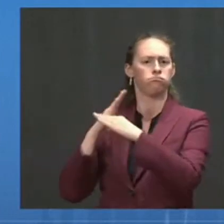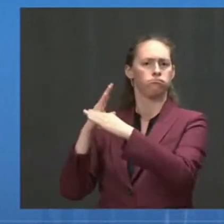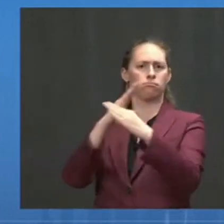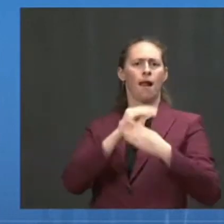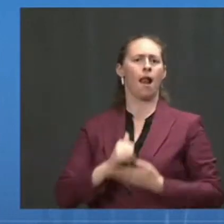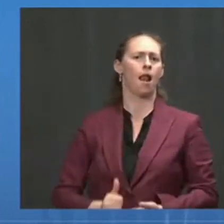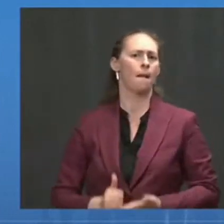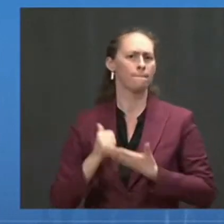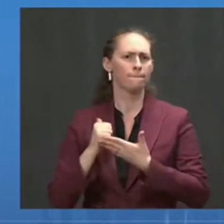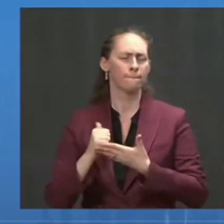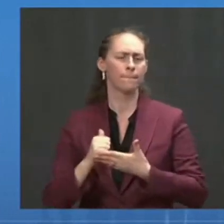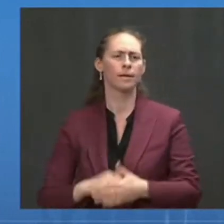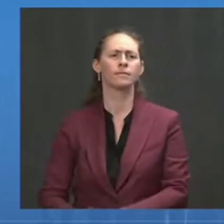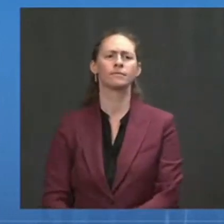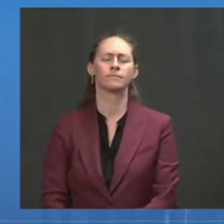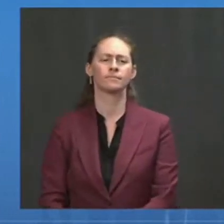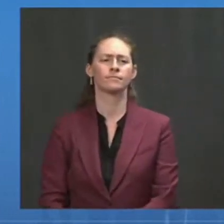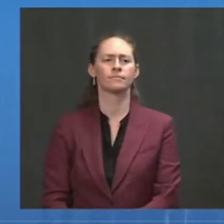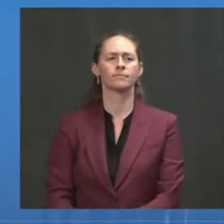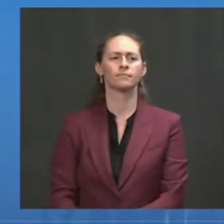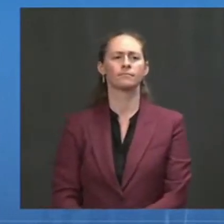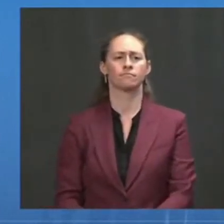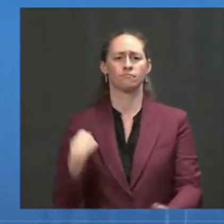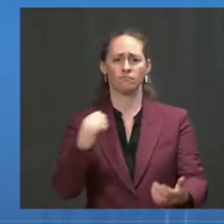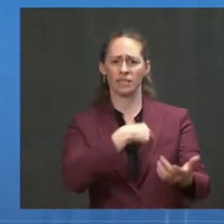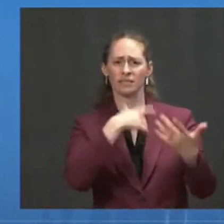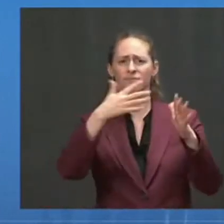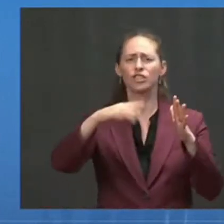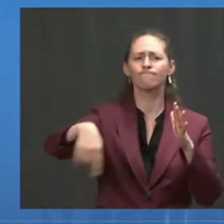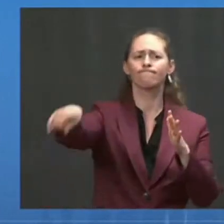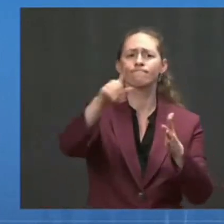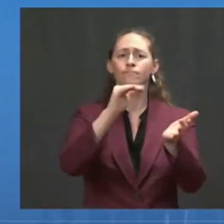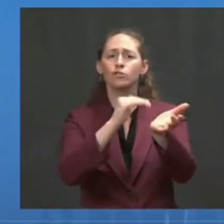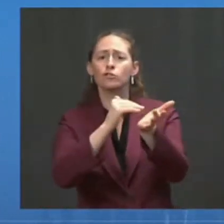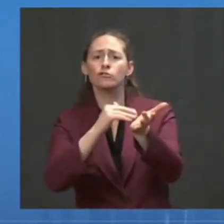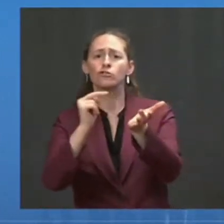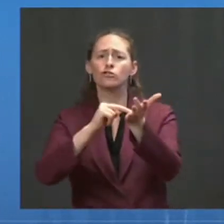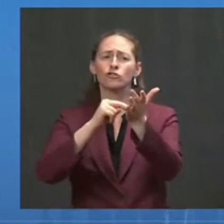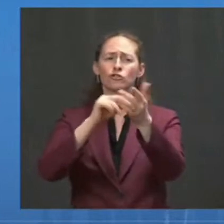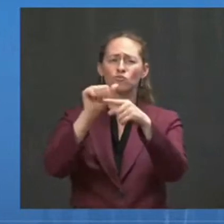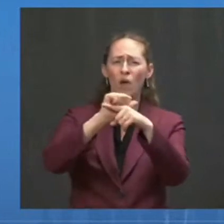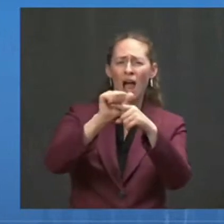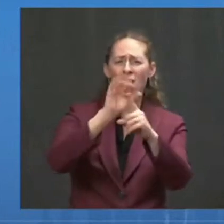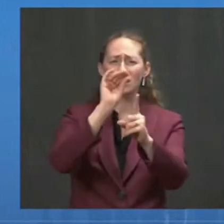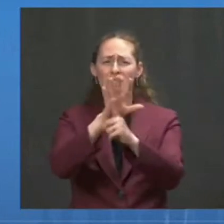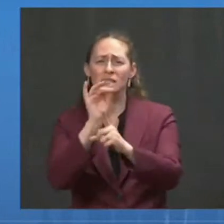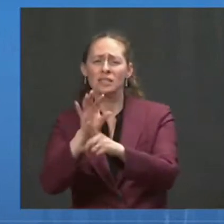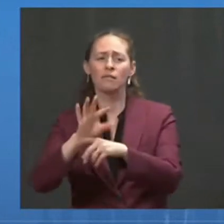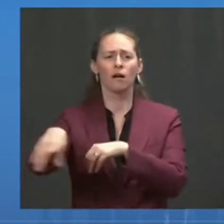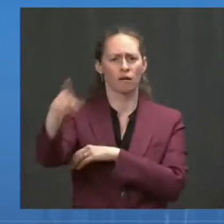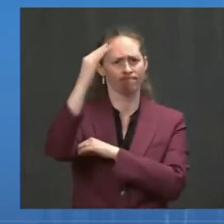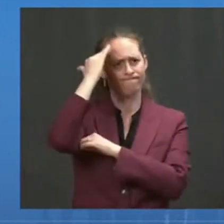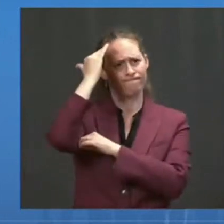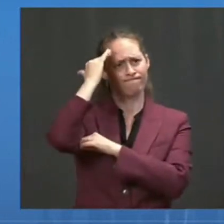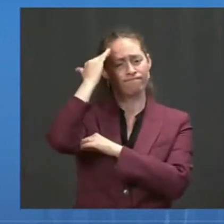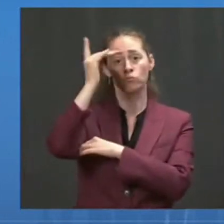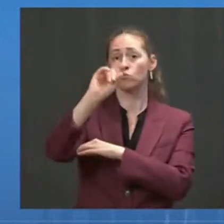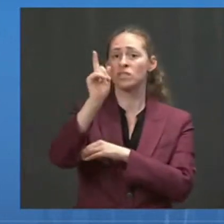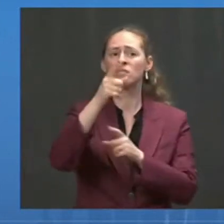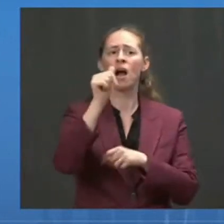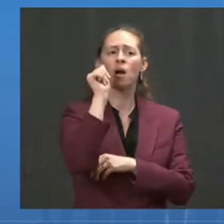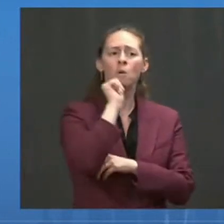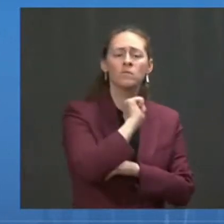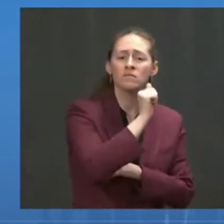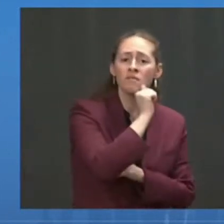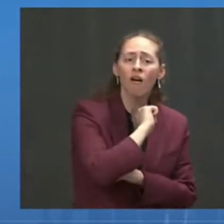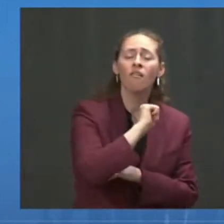We've conducted virtual trainings for physicians and health system officials. And this has been, in Arizona, Nevada, Utah, Wyoming, with more